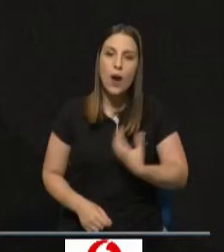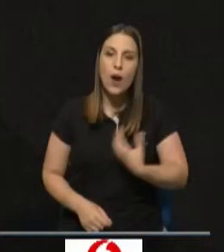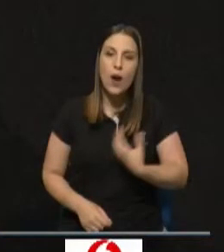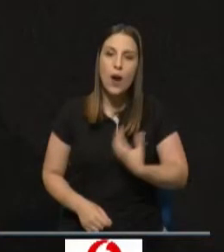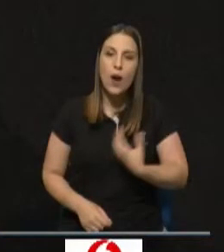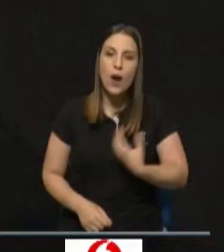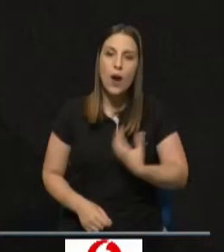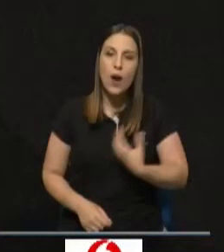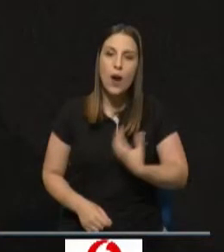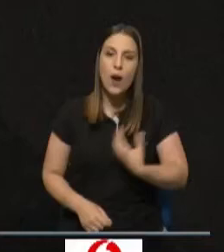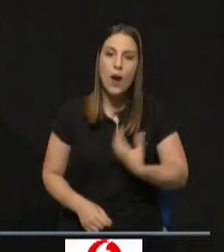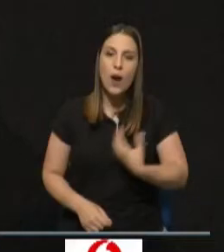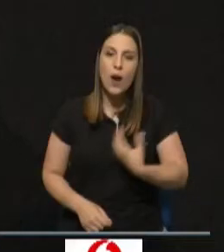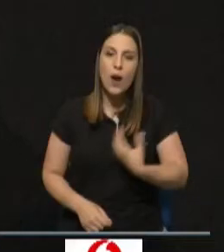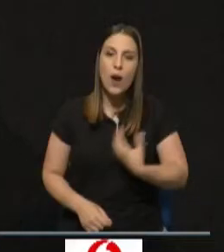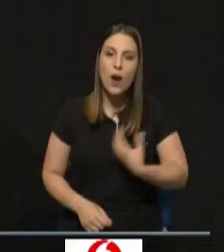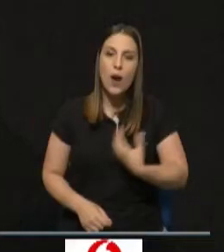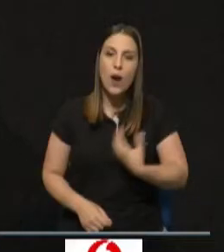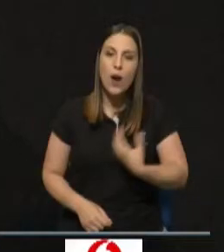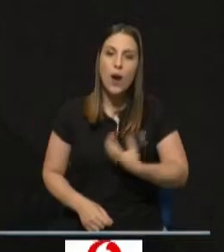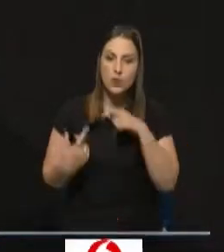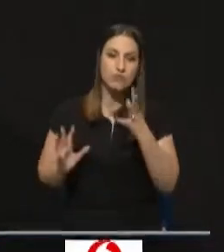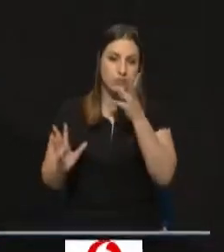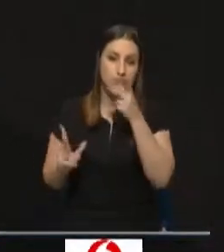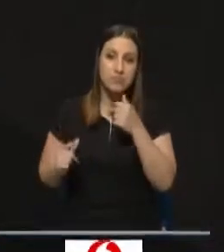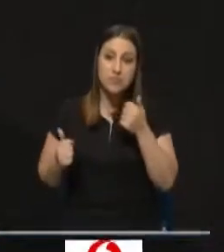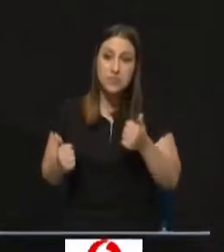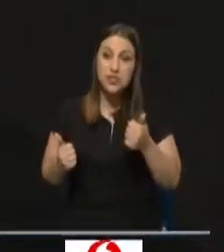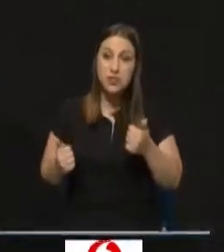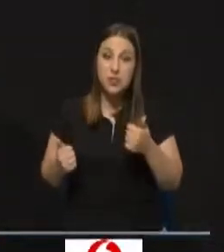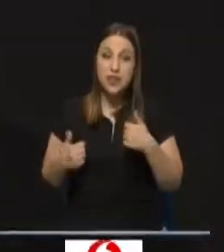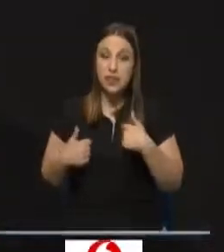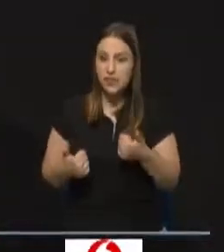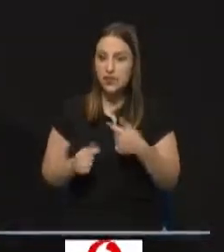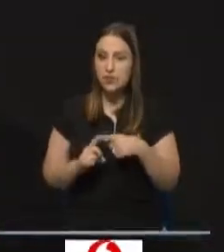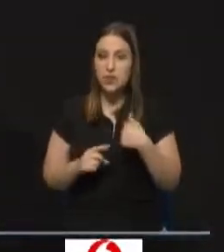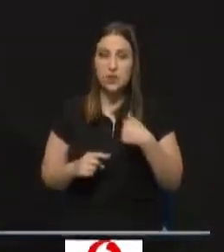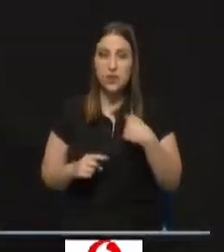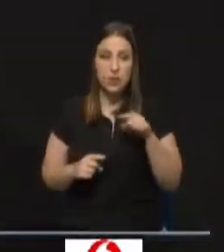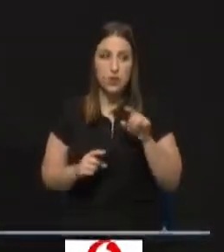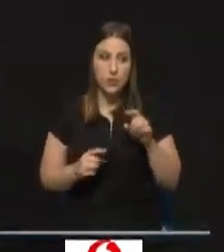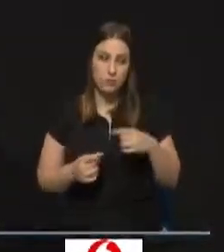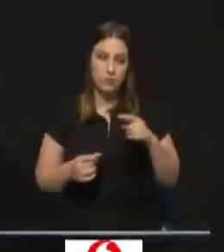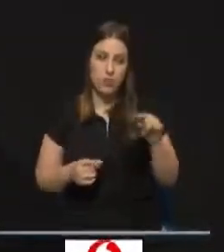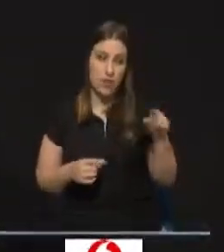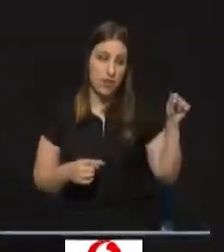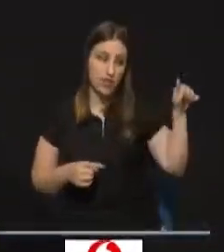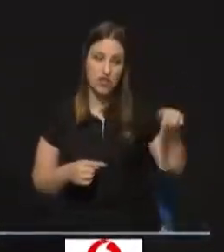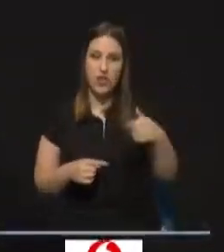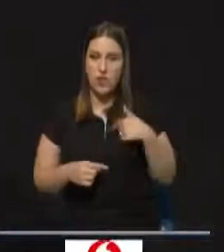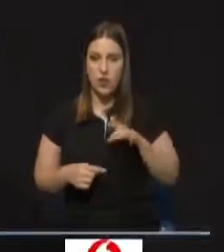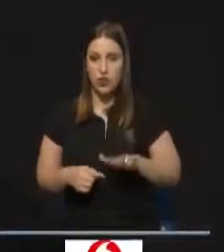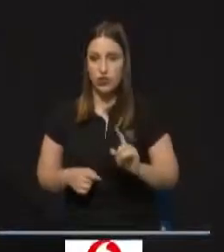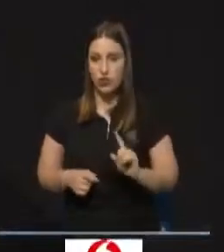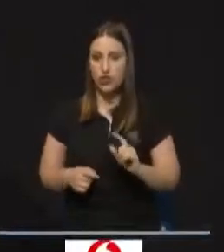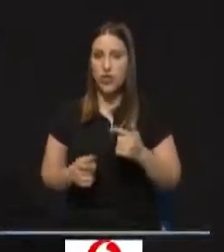probably going to feel this soon. I, unfortunately, contrary to them, was not here.